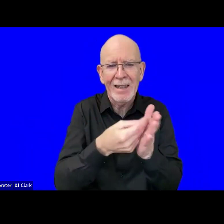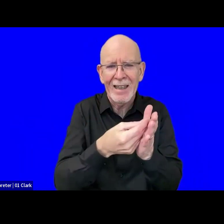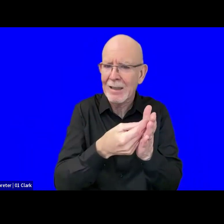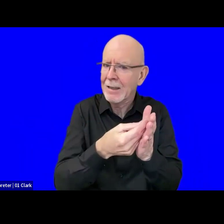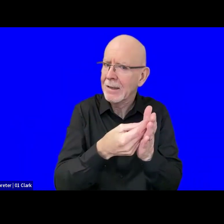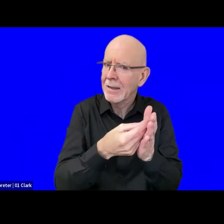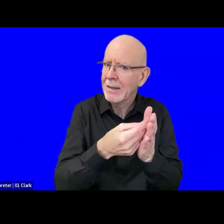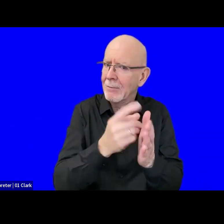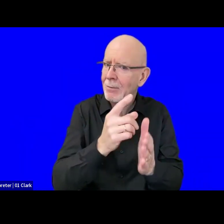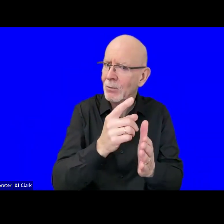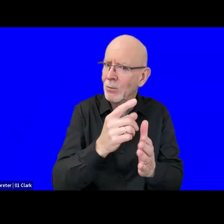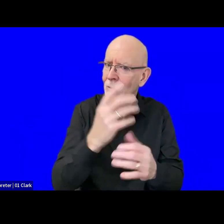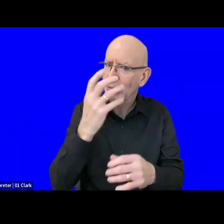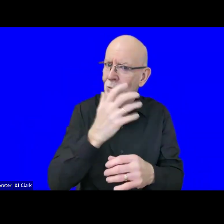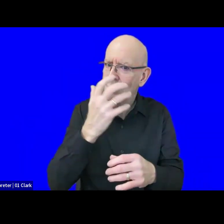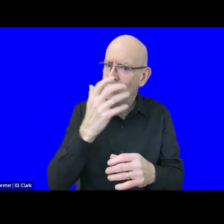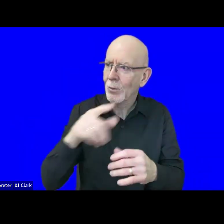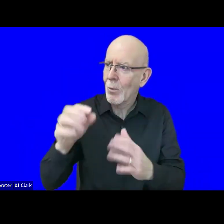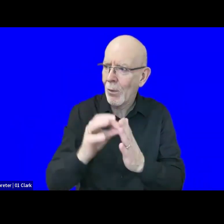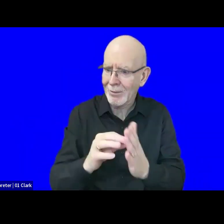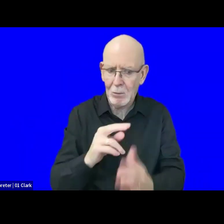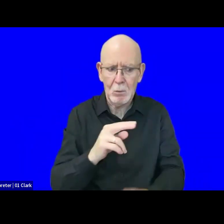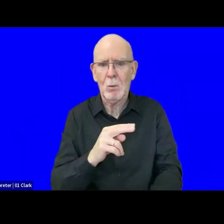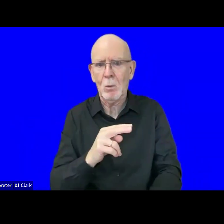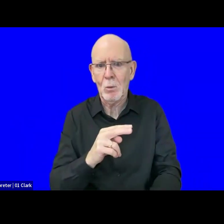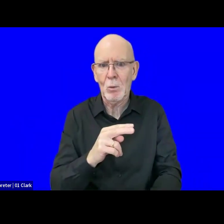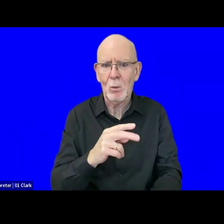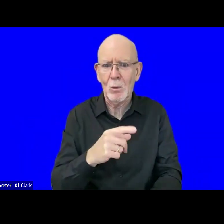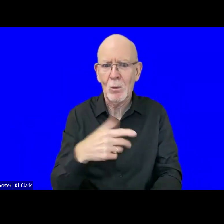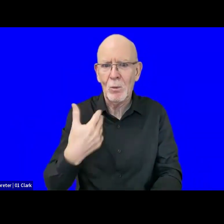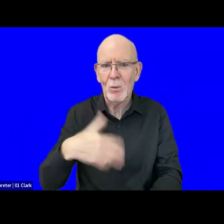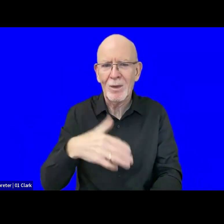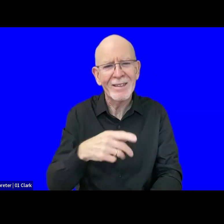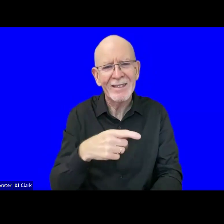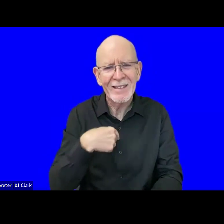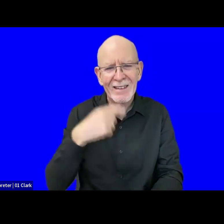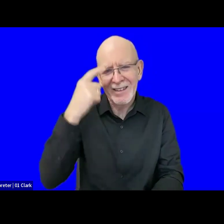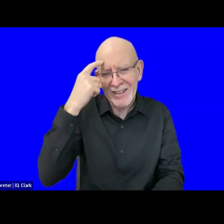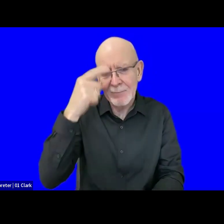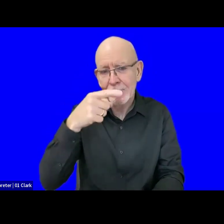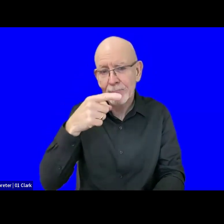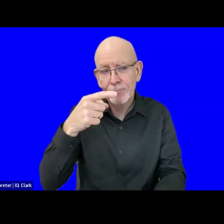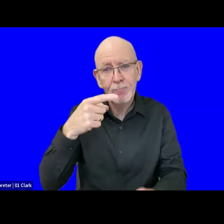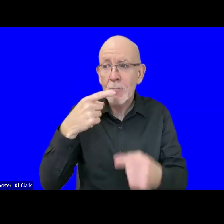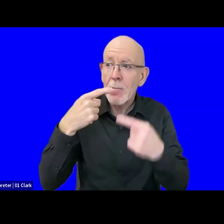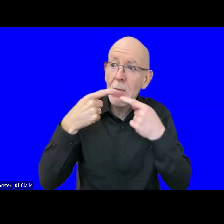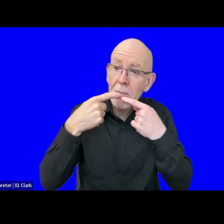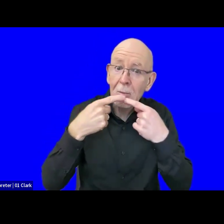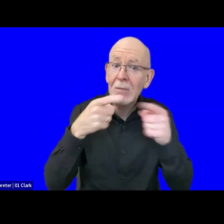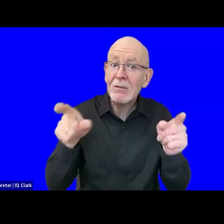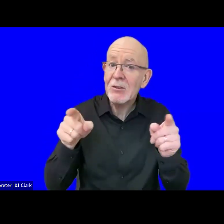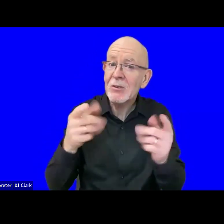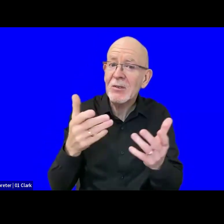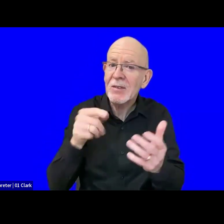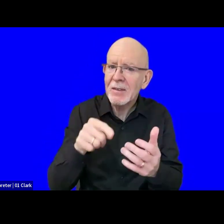was really good transmitted by all the presenters, that this is cash is not enough. Actually, the package should